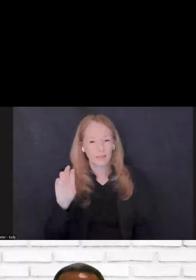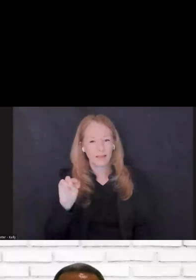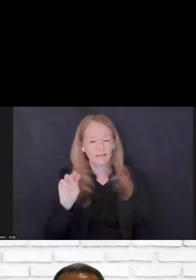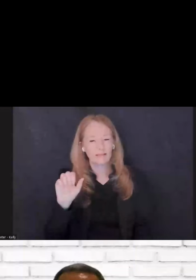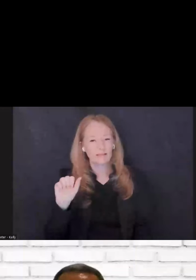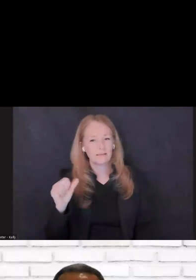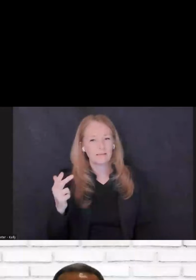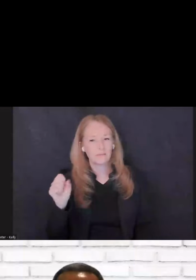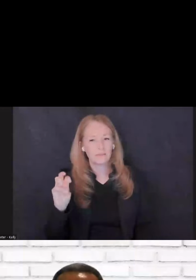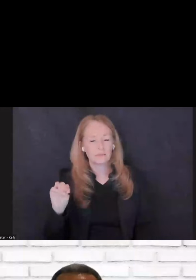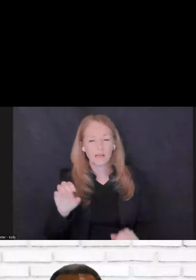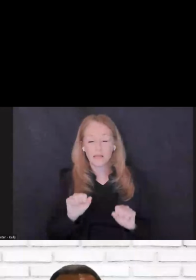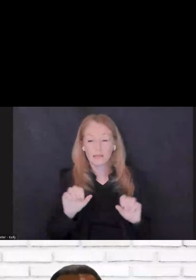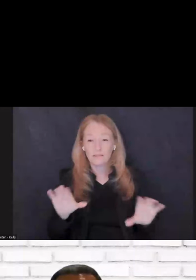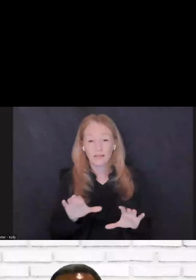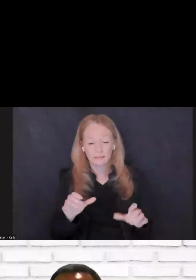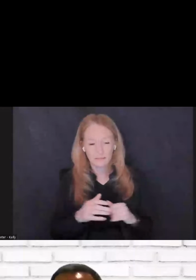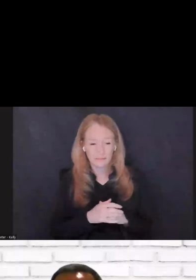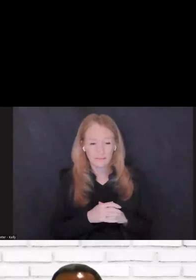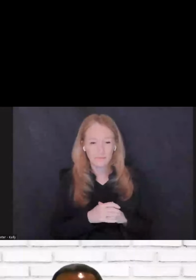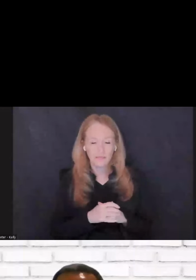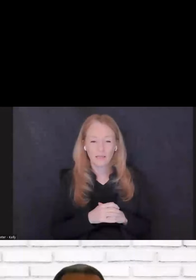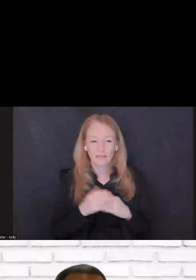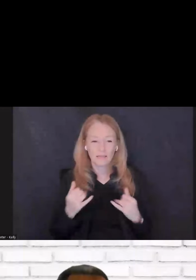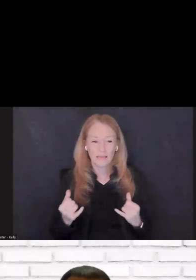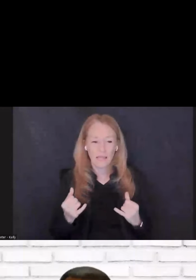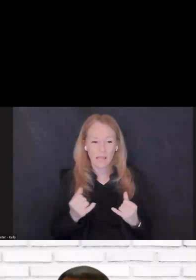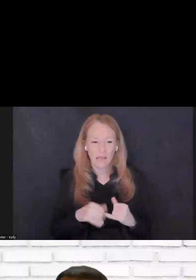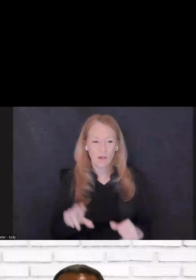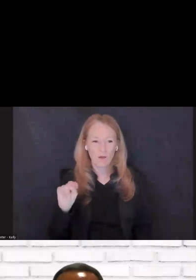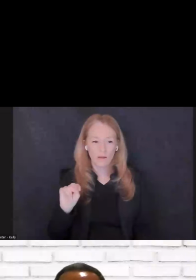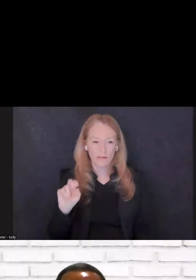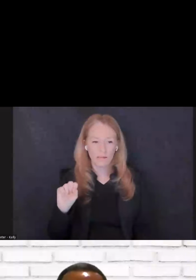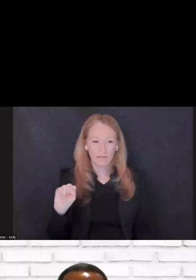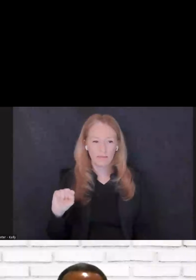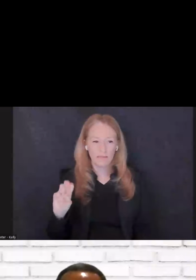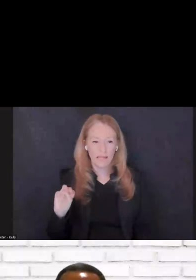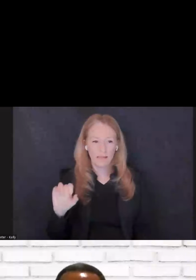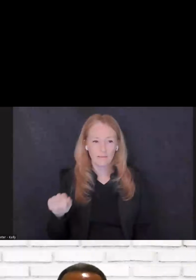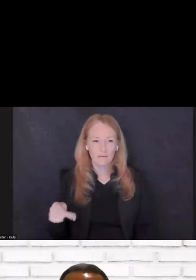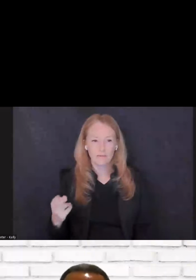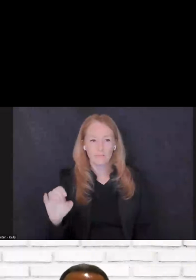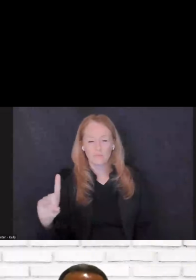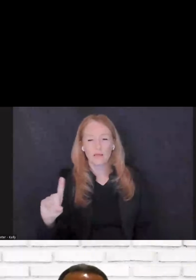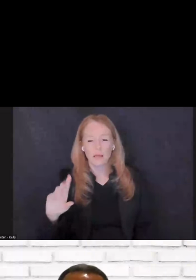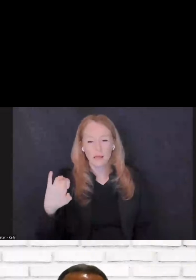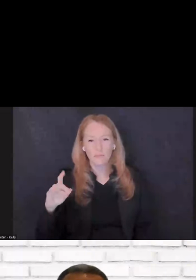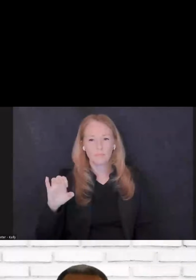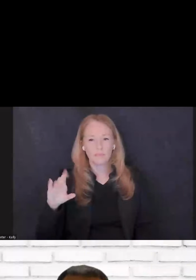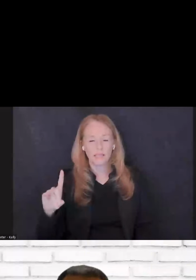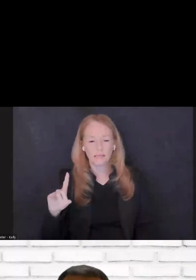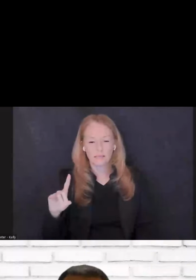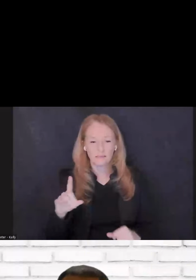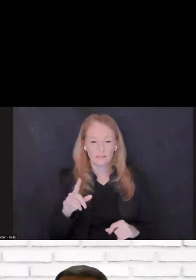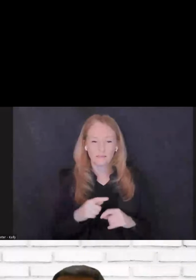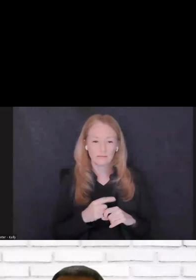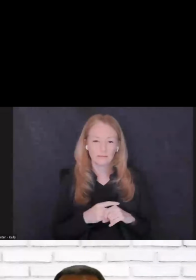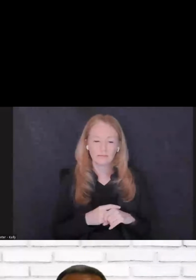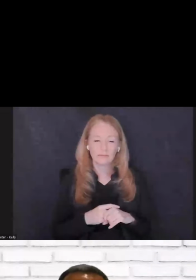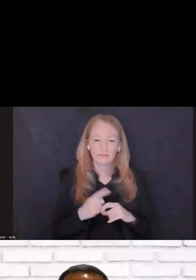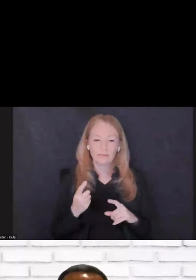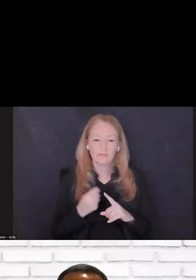round. I'm going to move now to the NASPIT update with Dr. Brian Hepburn. Thank you, Brian, and thank you to